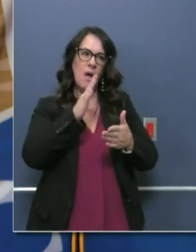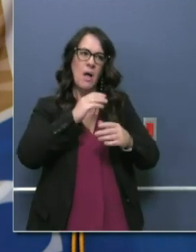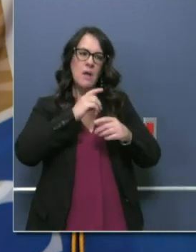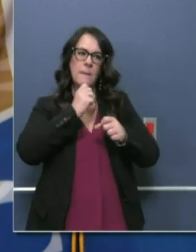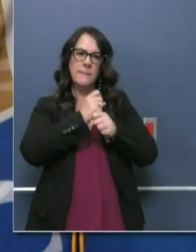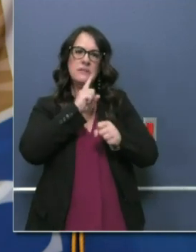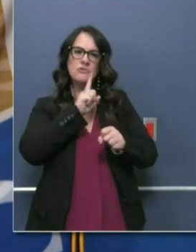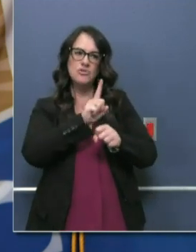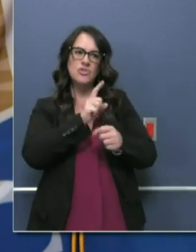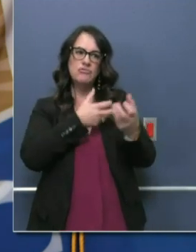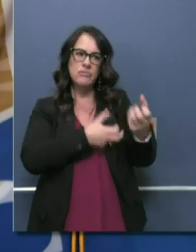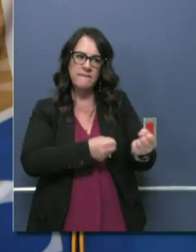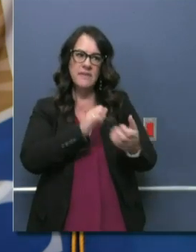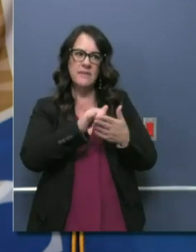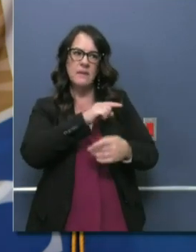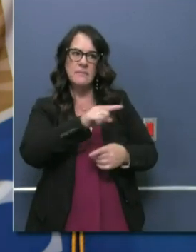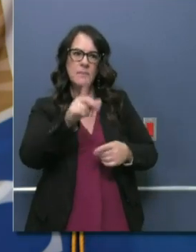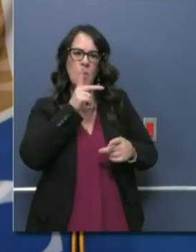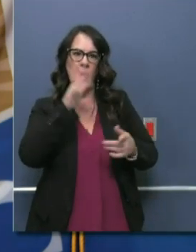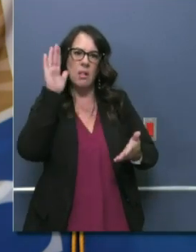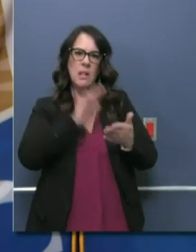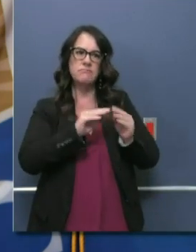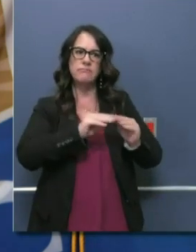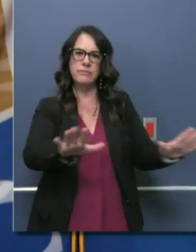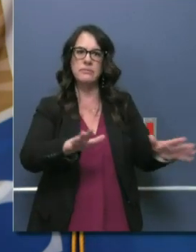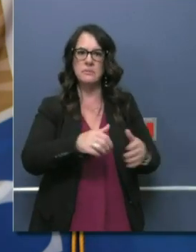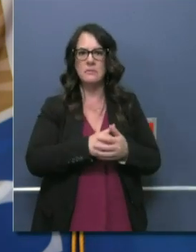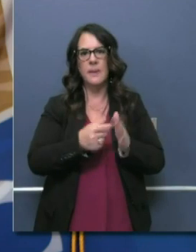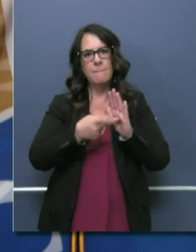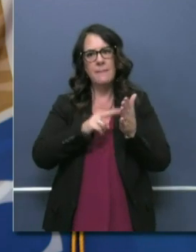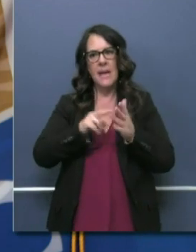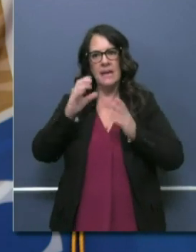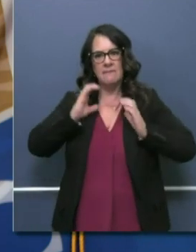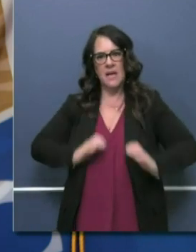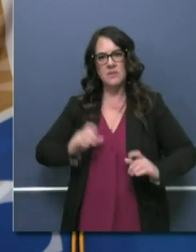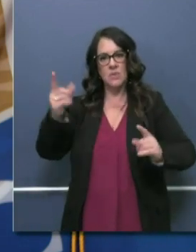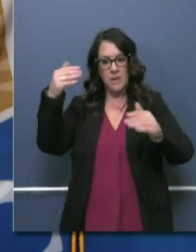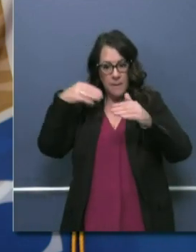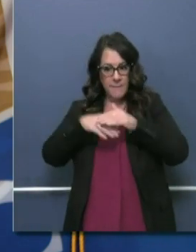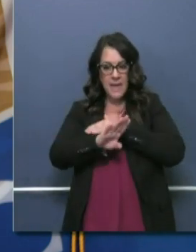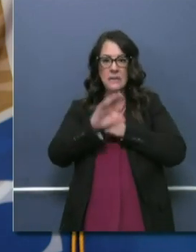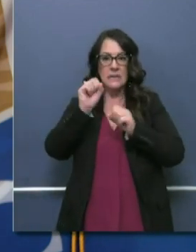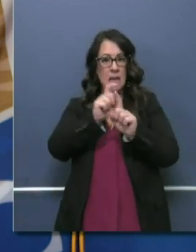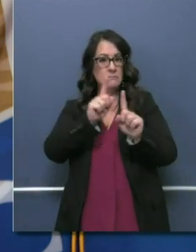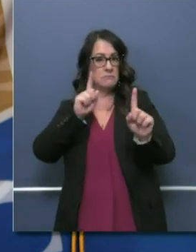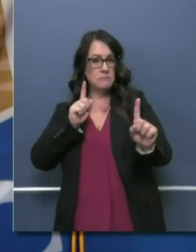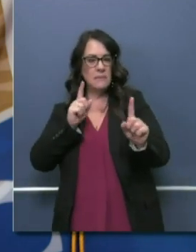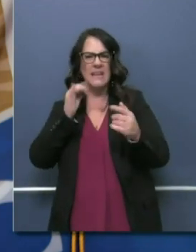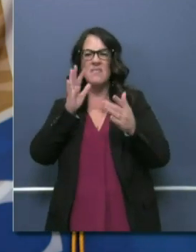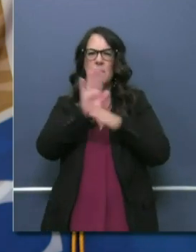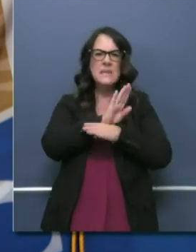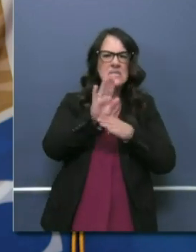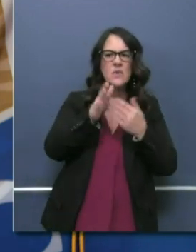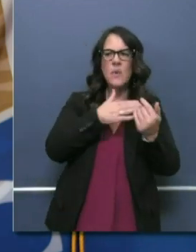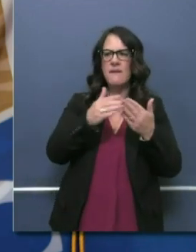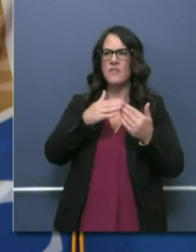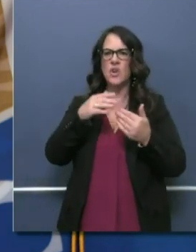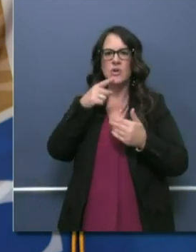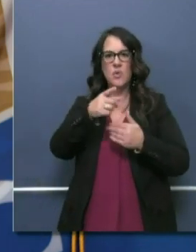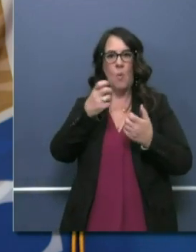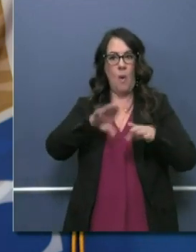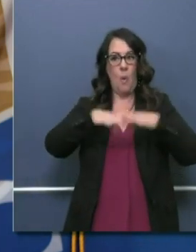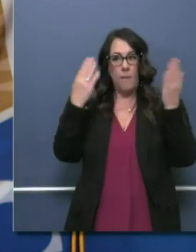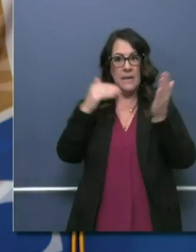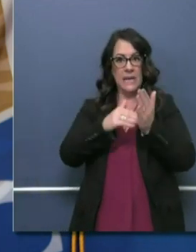sure that customers that come in can practice physical distancing. Customers come in, are confident in